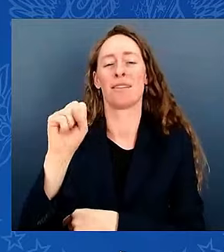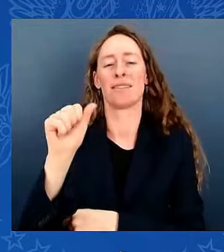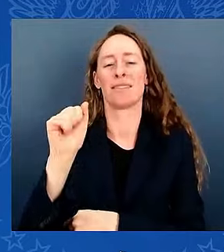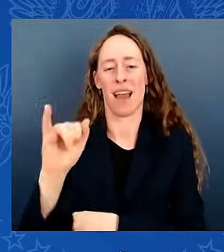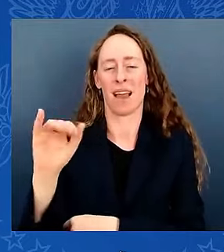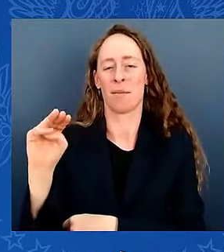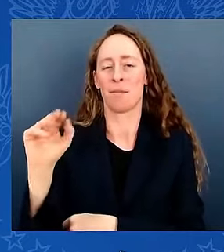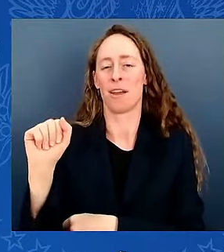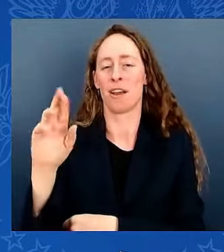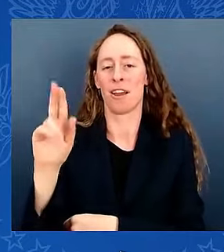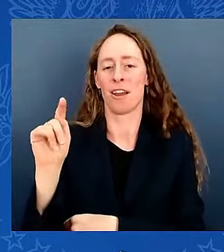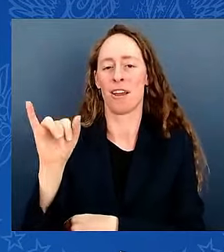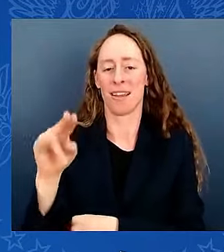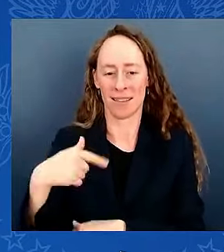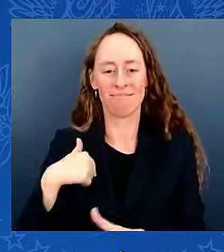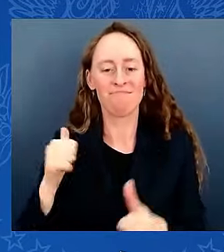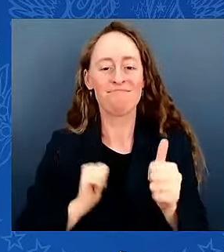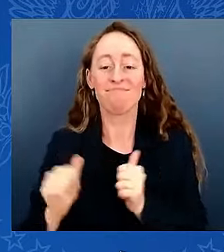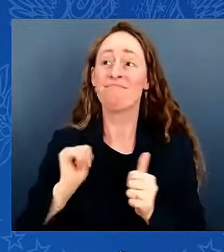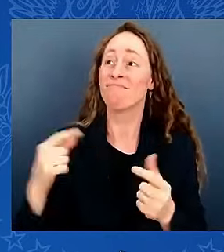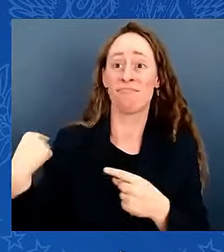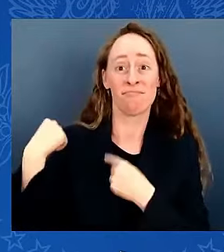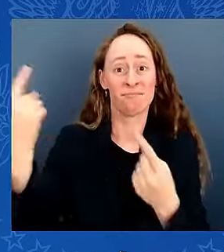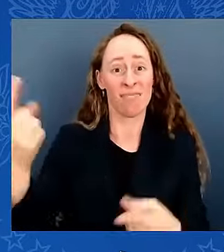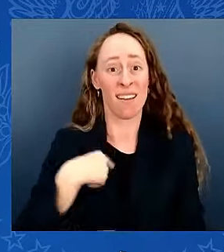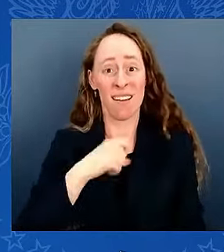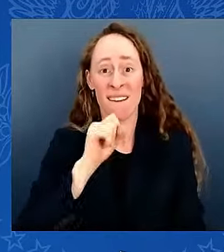remember me as Diane from Blackish,